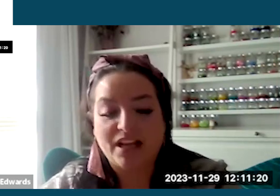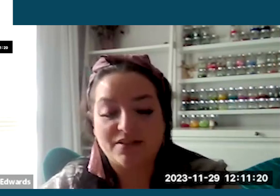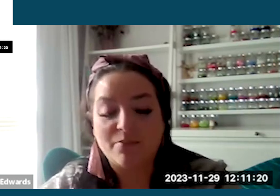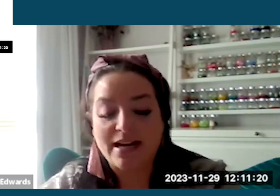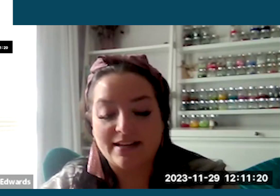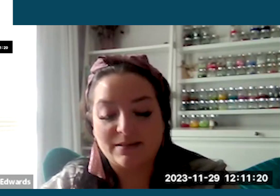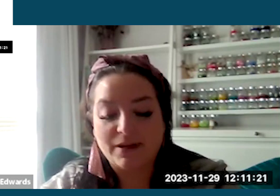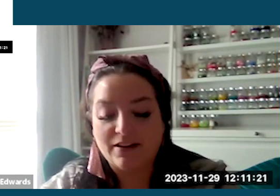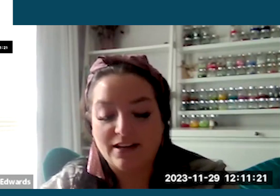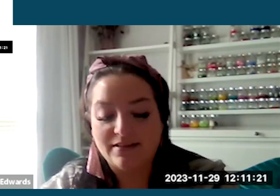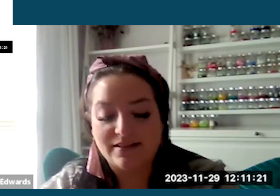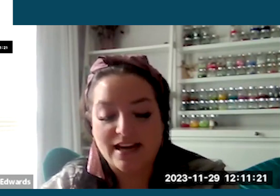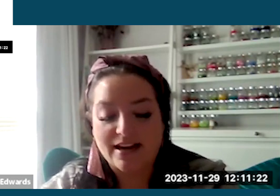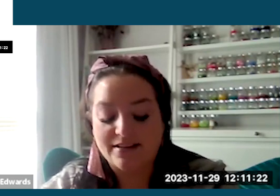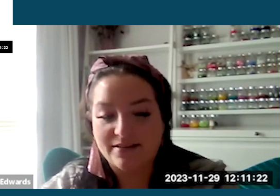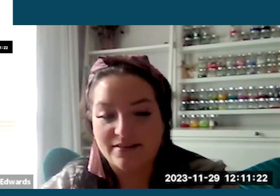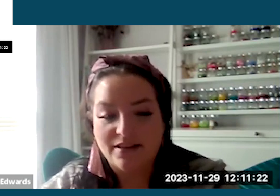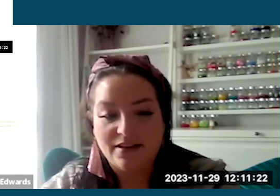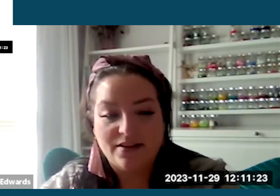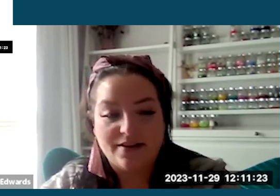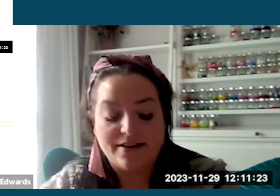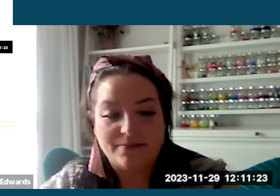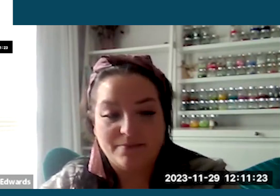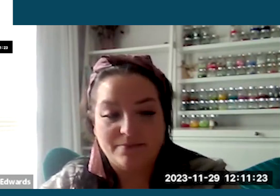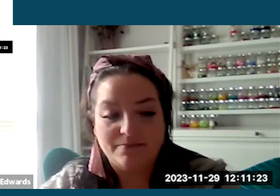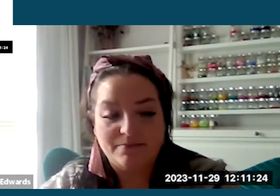And so my experience as